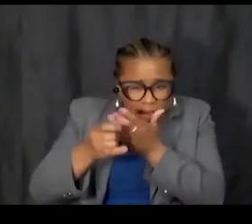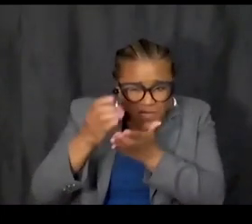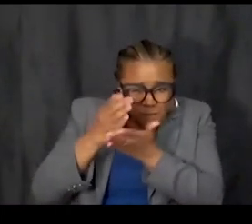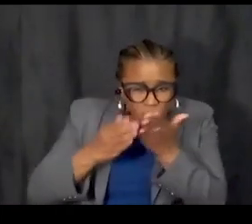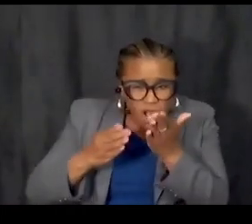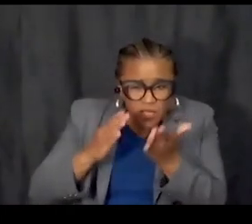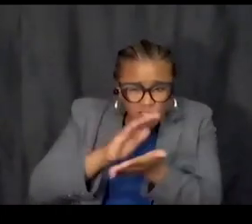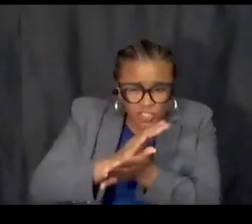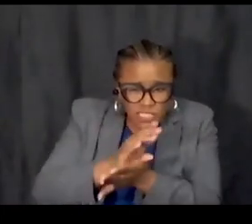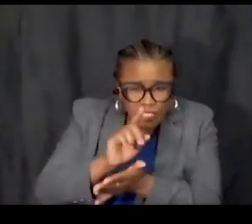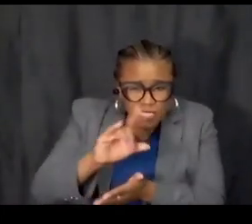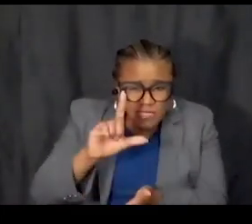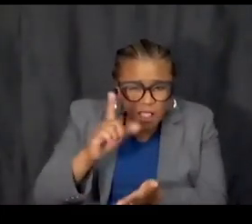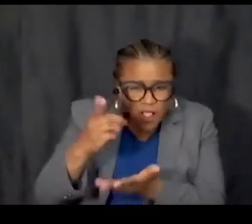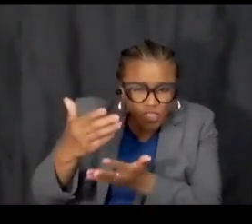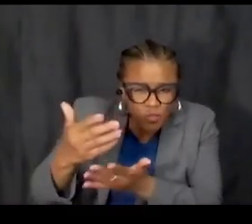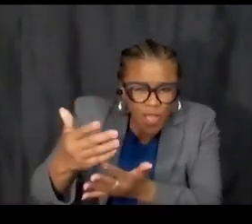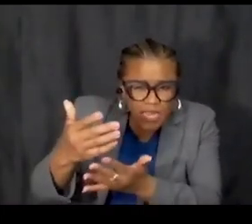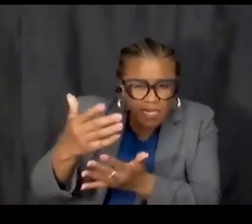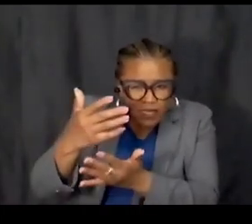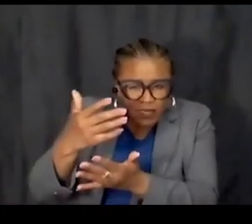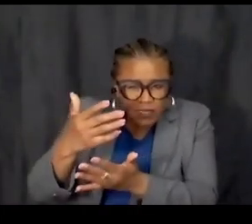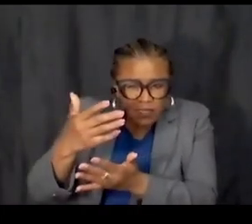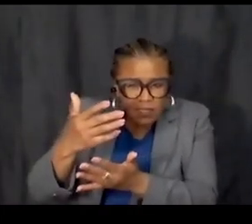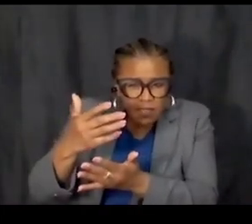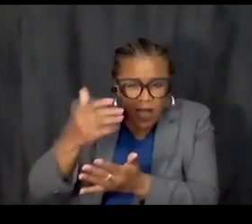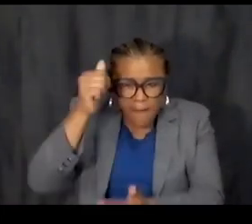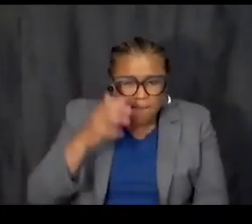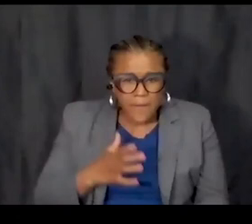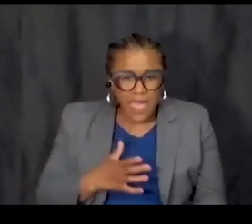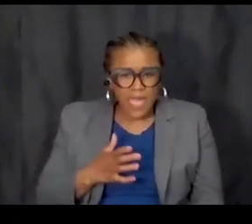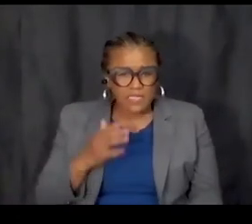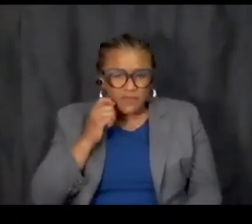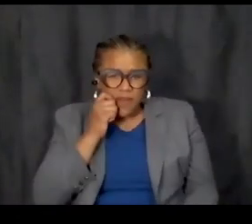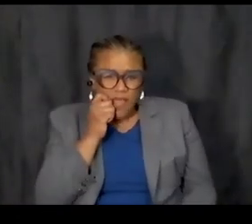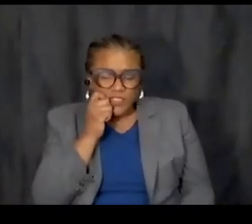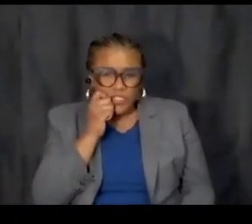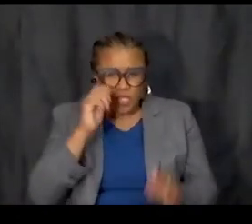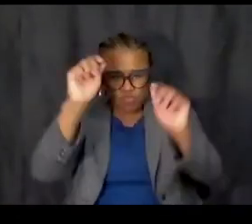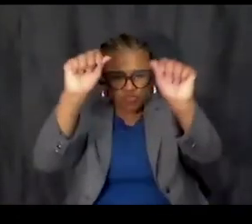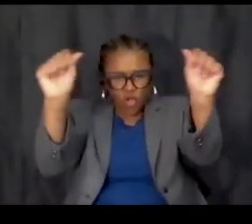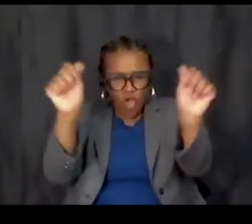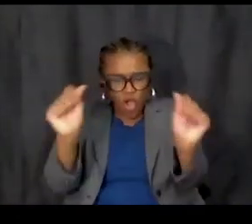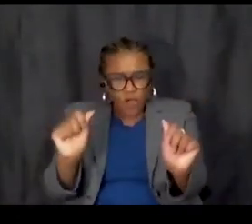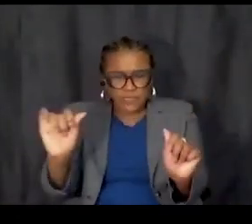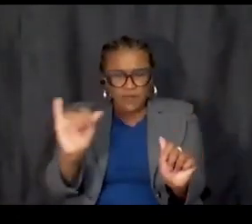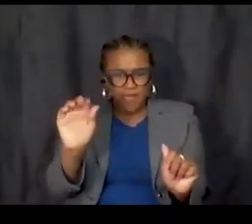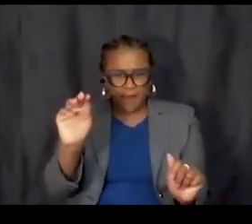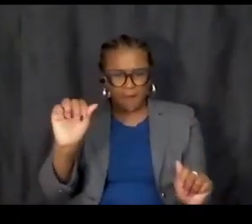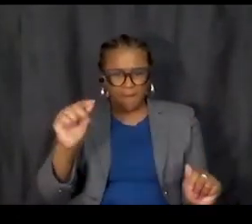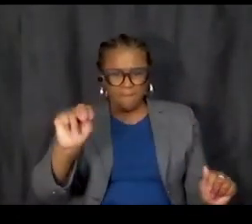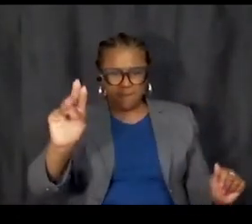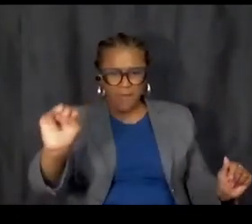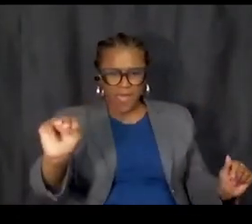form of a man's flesh sculpted like a magnum chocolate bar I had to devour. Round